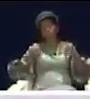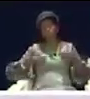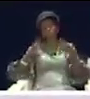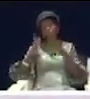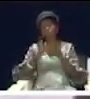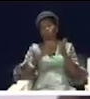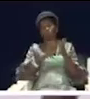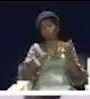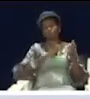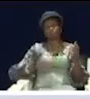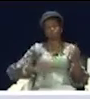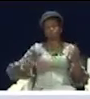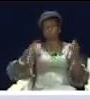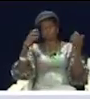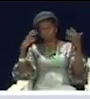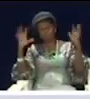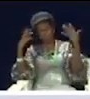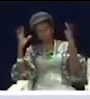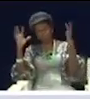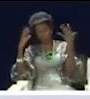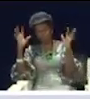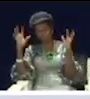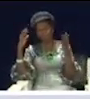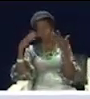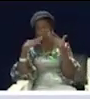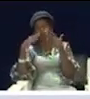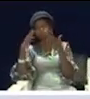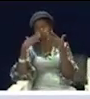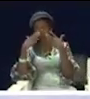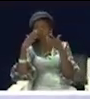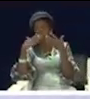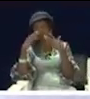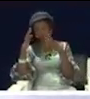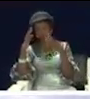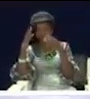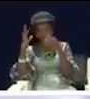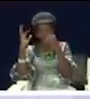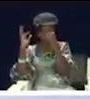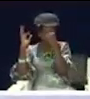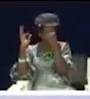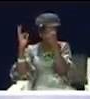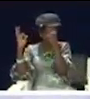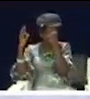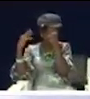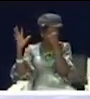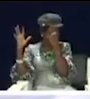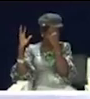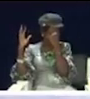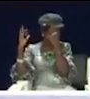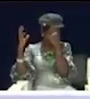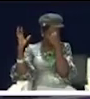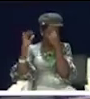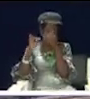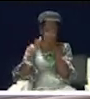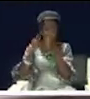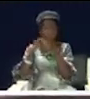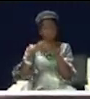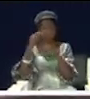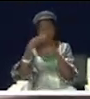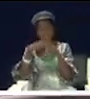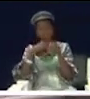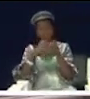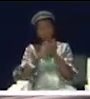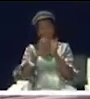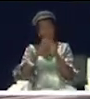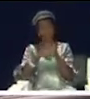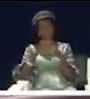Oh, good. Thank you. Now, those of you who are already in front, and those of you who are on the